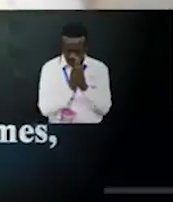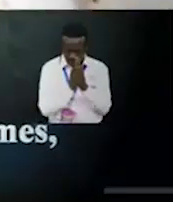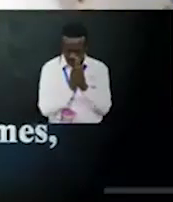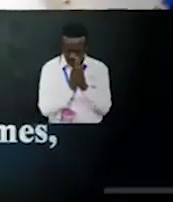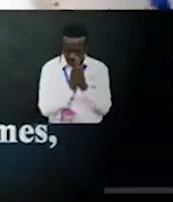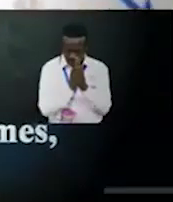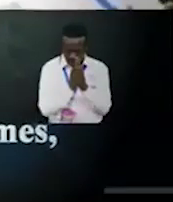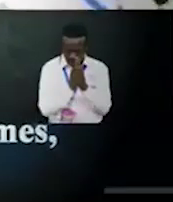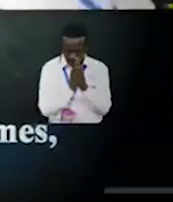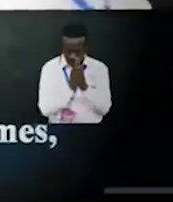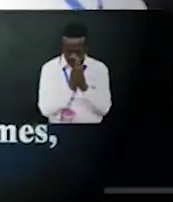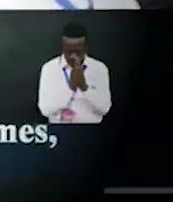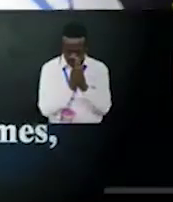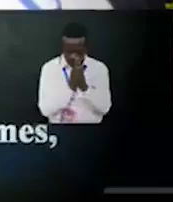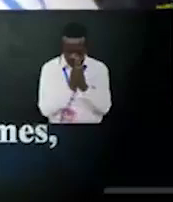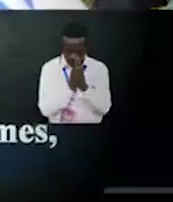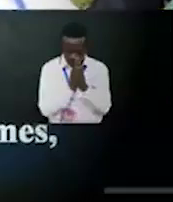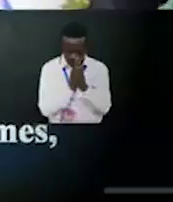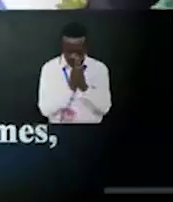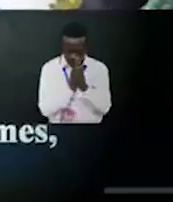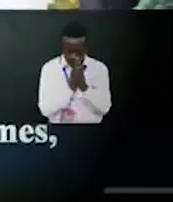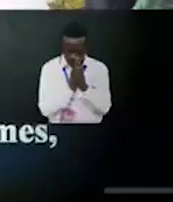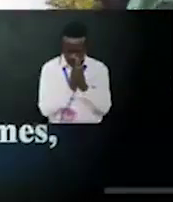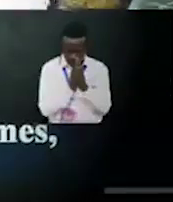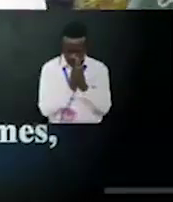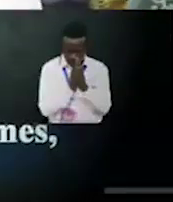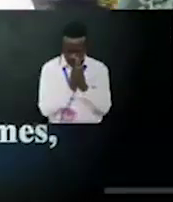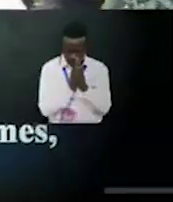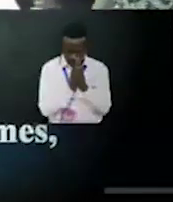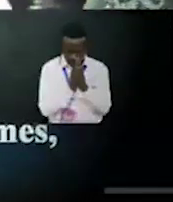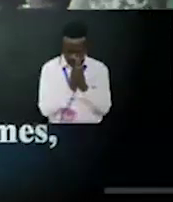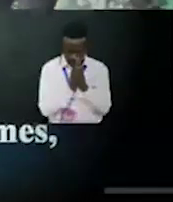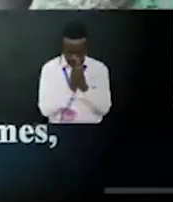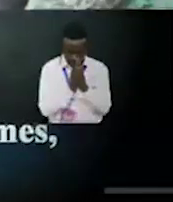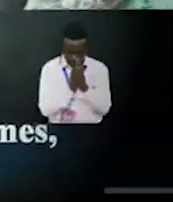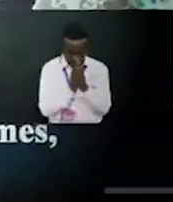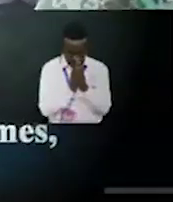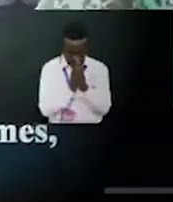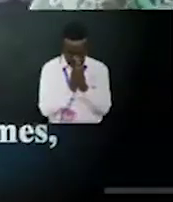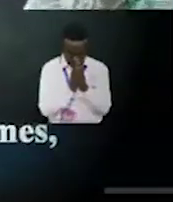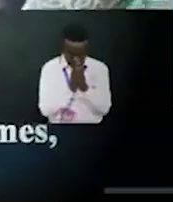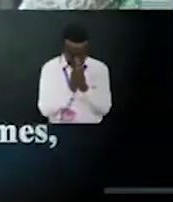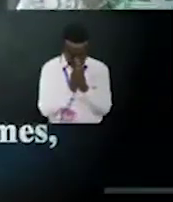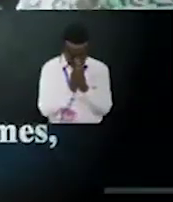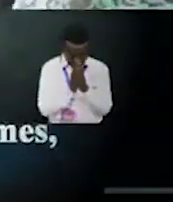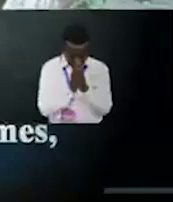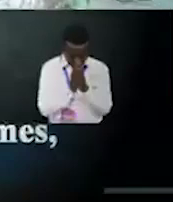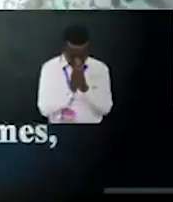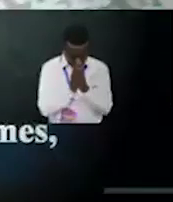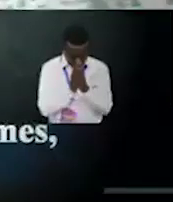Kamasada, ila babarianda ramasaya, bando mara baba, ila bora